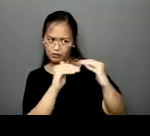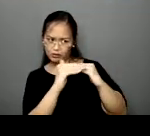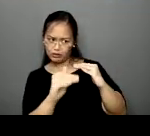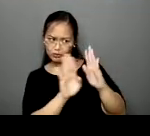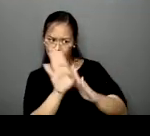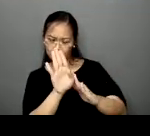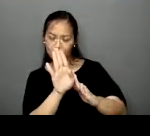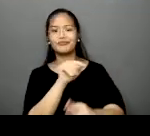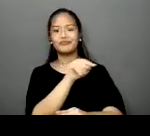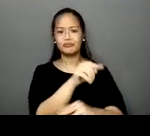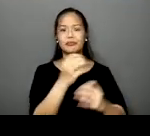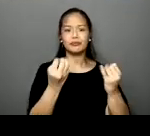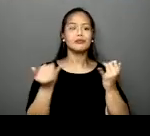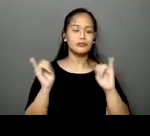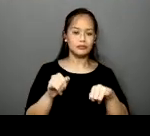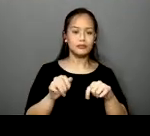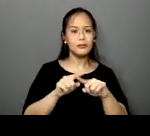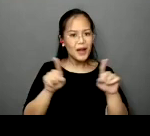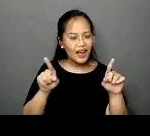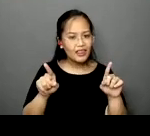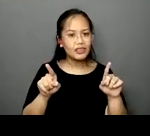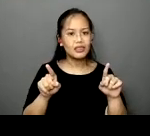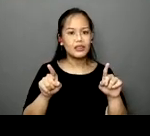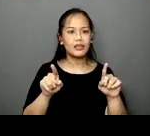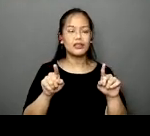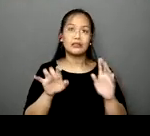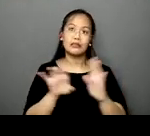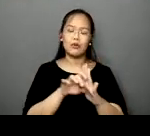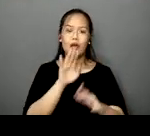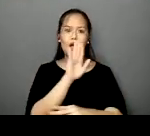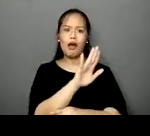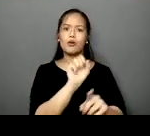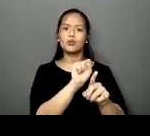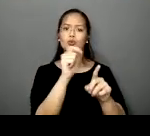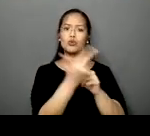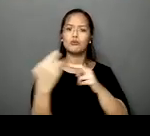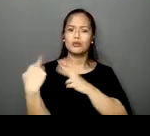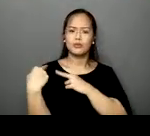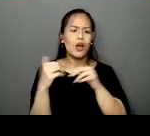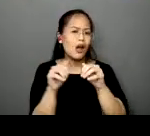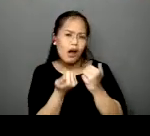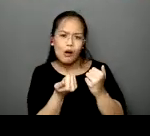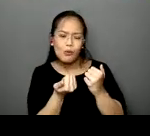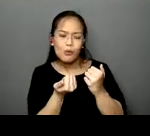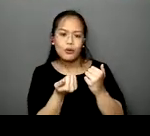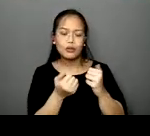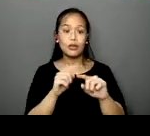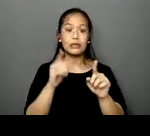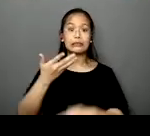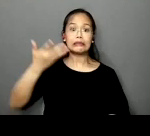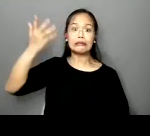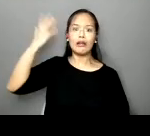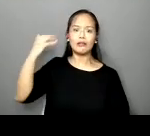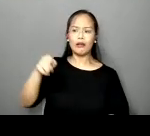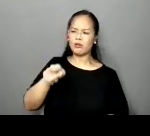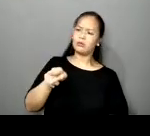how they their social responsibility, because in the past there were questionable acts that they have done,